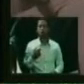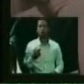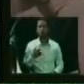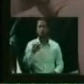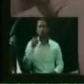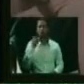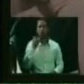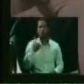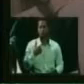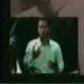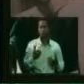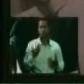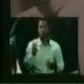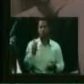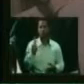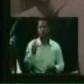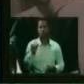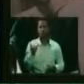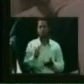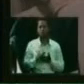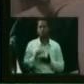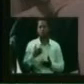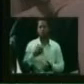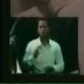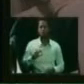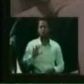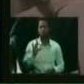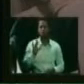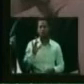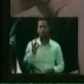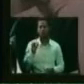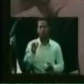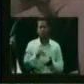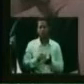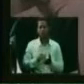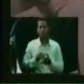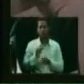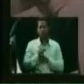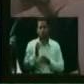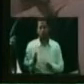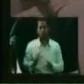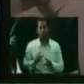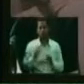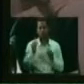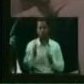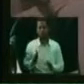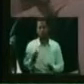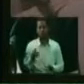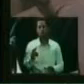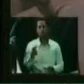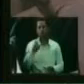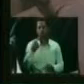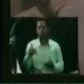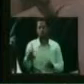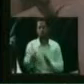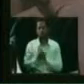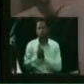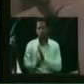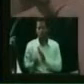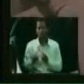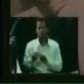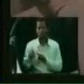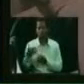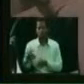roughly 8,000 employees in the Knox County Schools, and we're talking about one of them. And I think the skill set that she brings to the table and the work that she's been able to